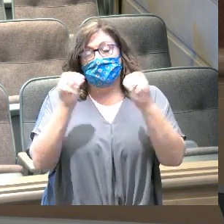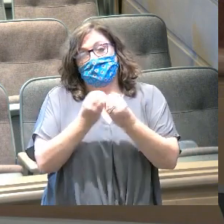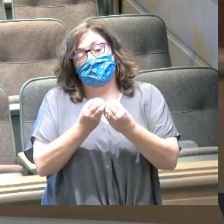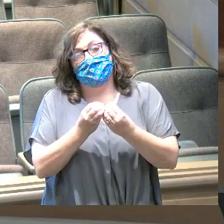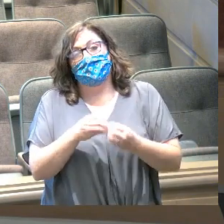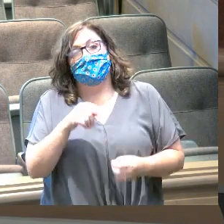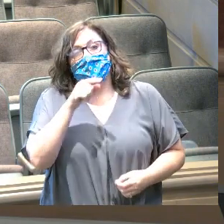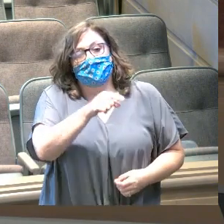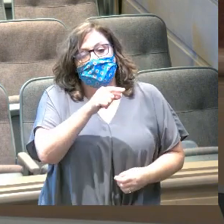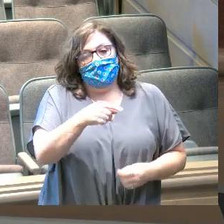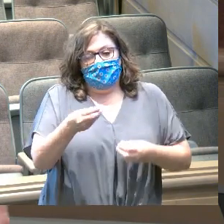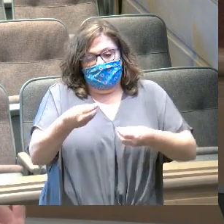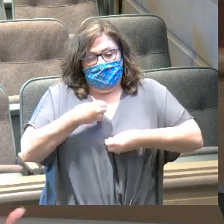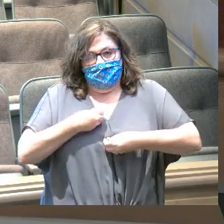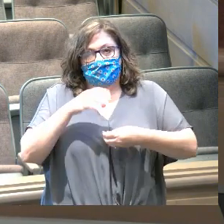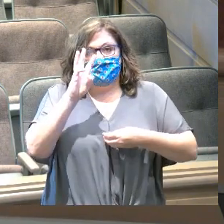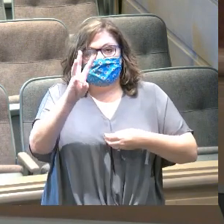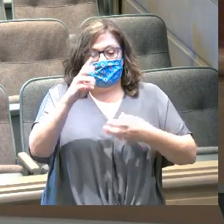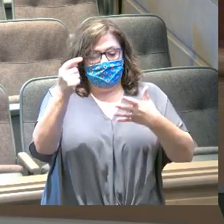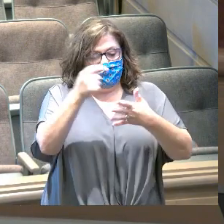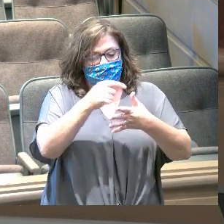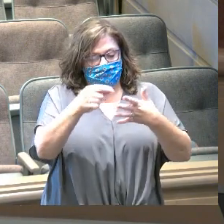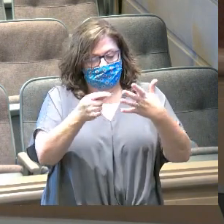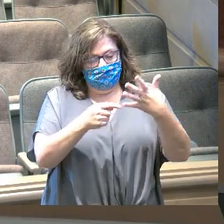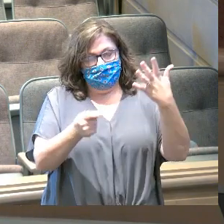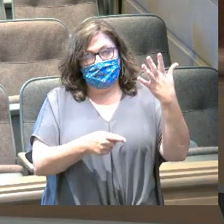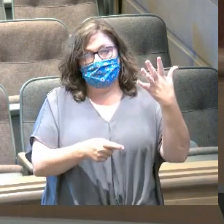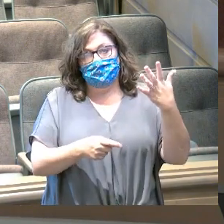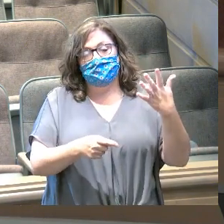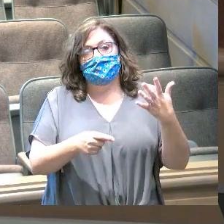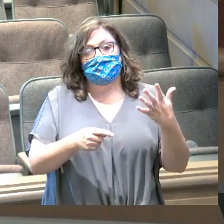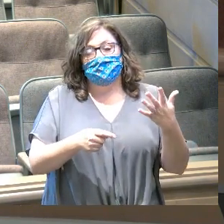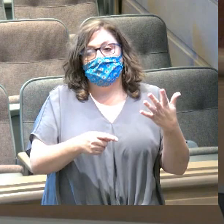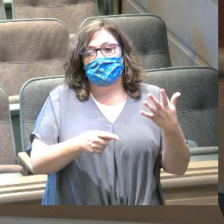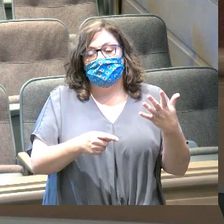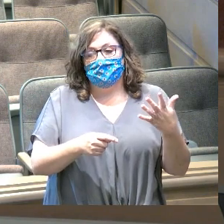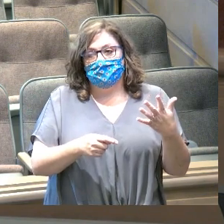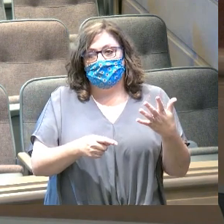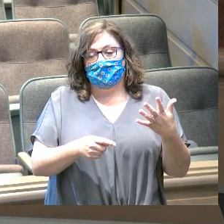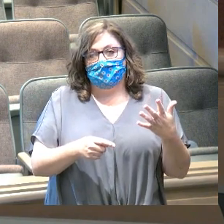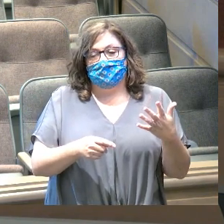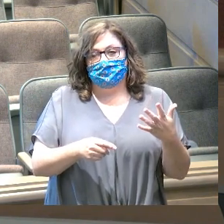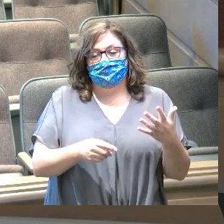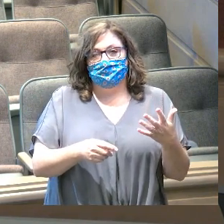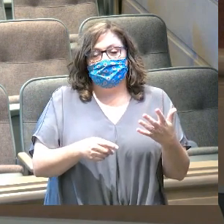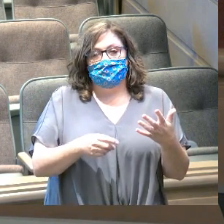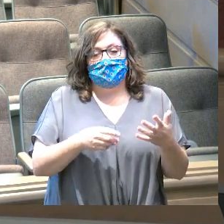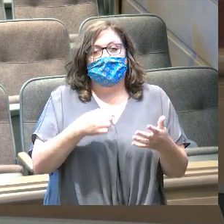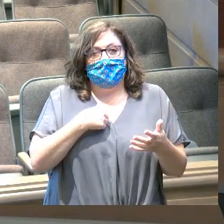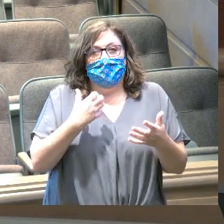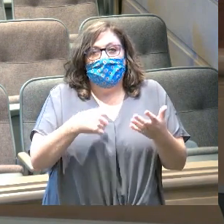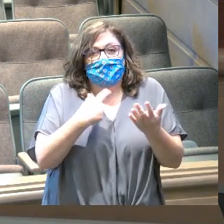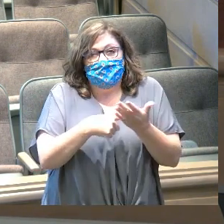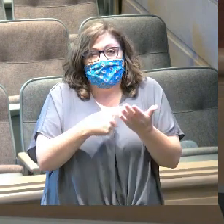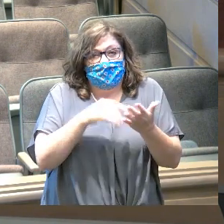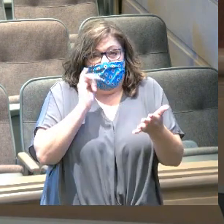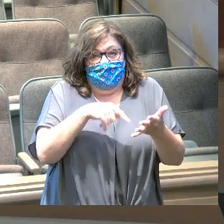6 criteria, and I want to discuss those in connection with where we are here in